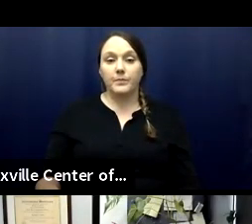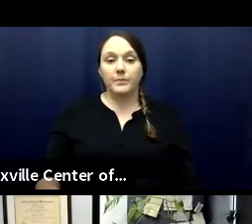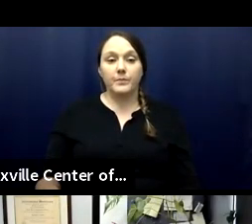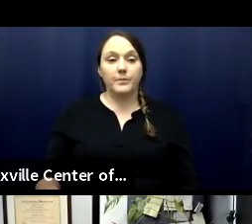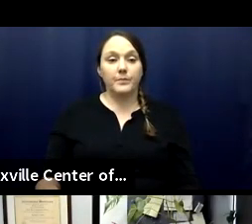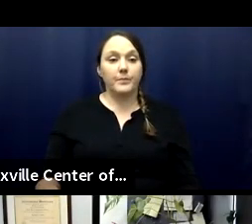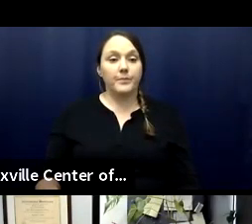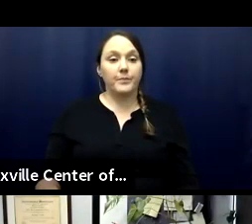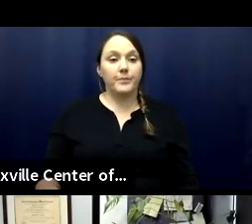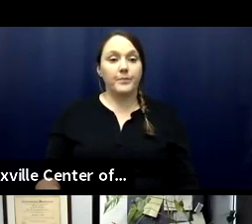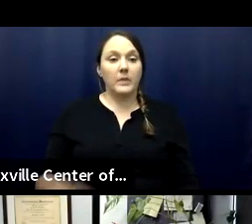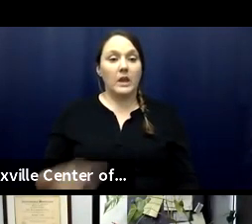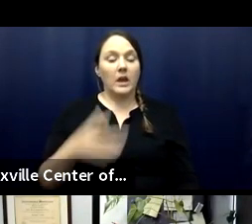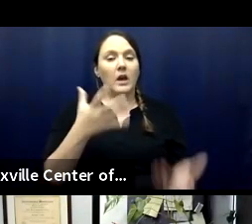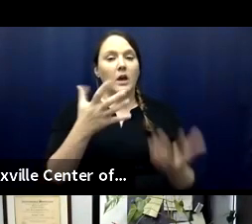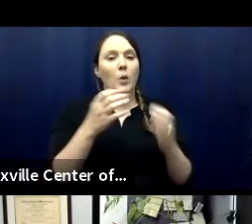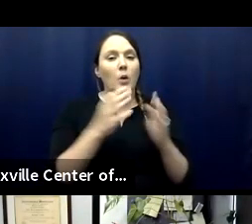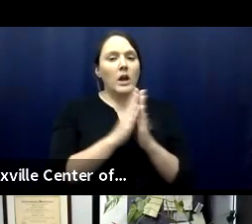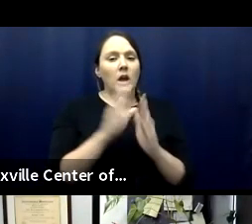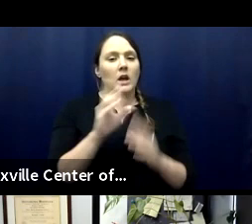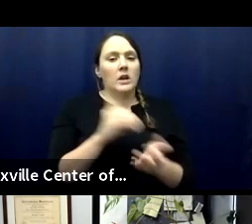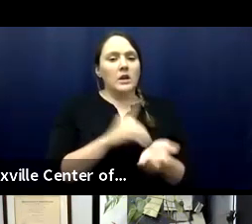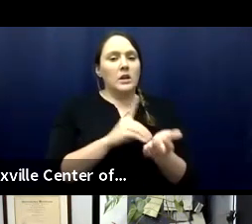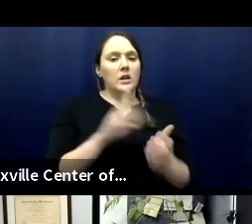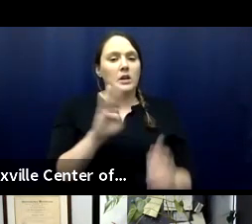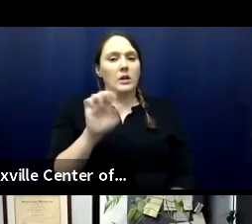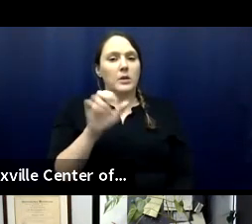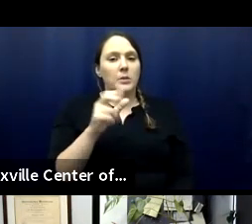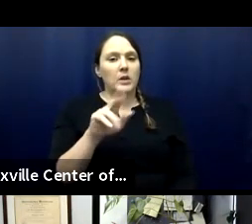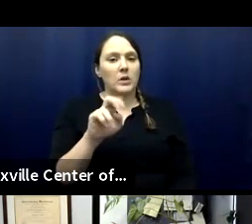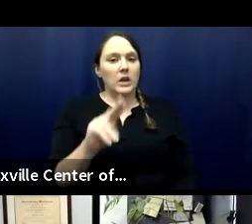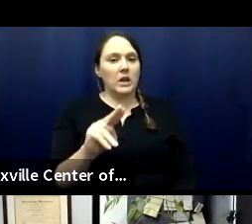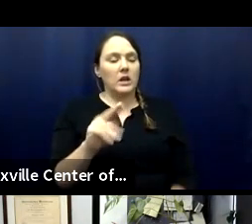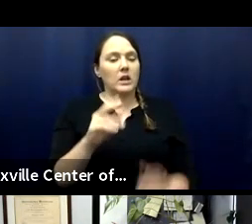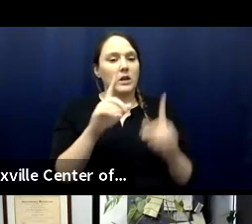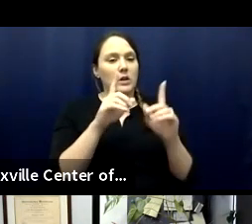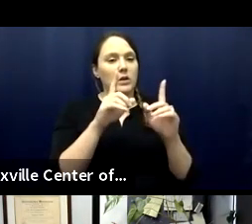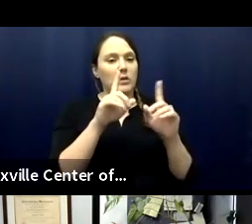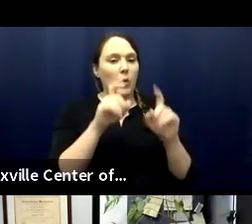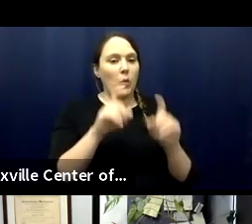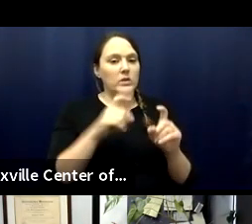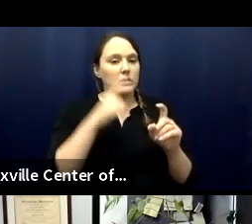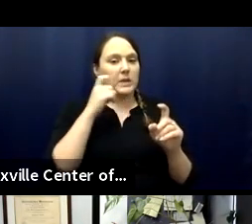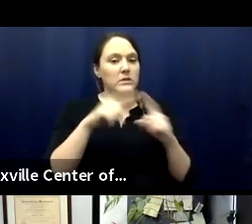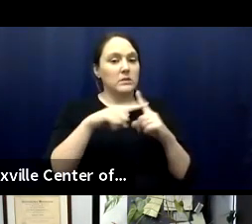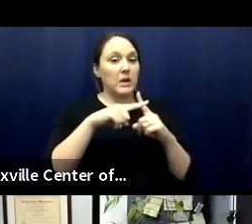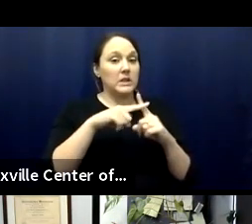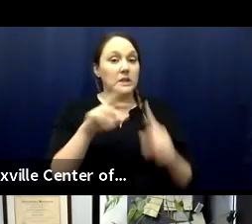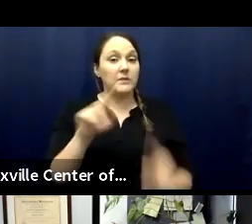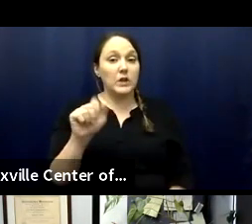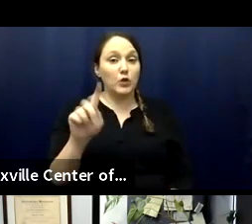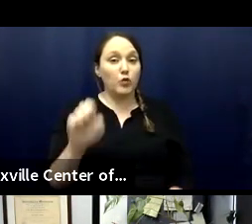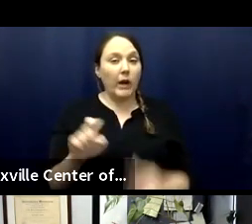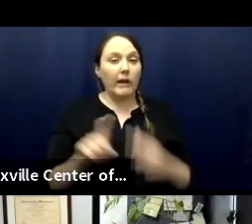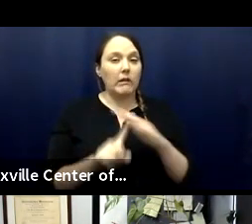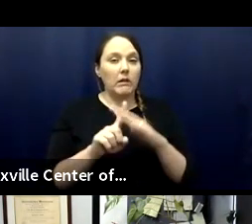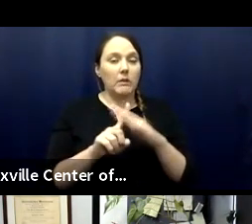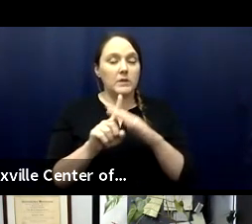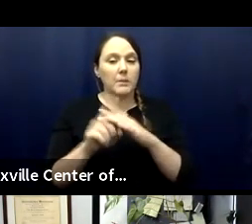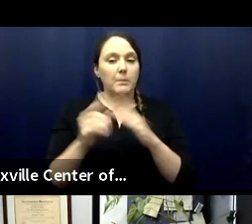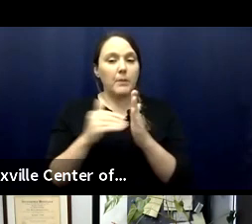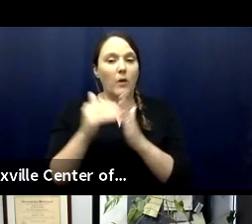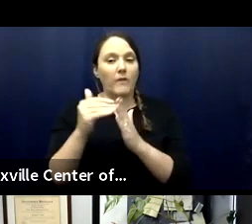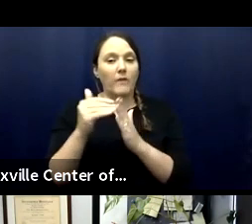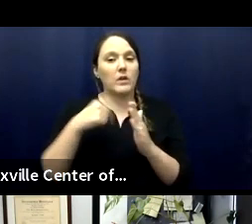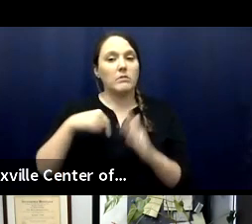And Dr. Gocher, I did want to ask Dr. Buchanan a question because, positivity rate comes up repeatedly. And I understand that we have some